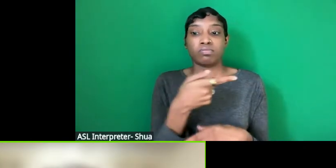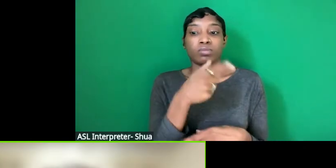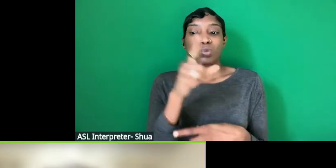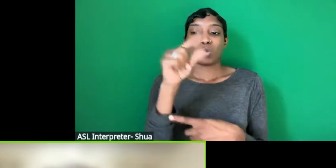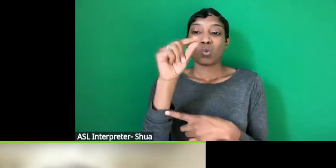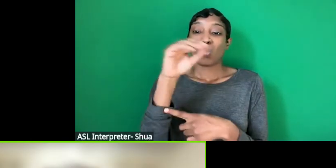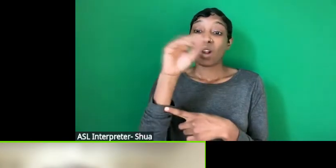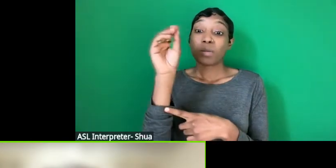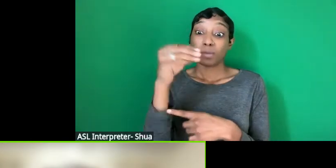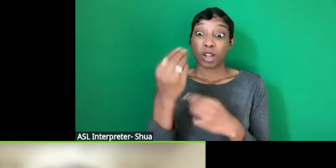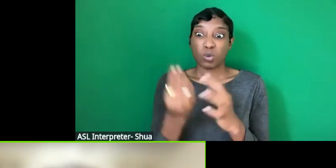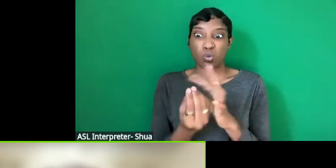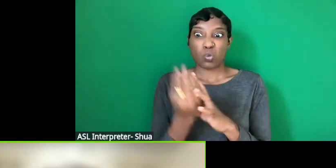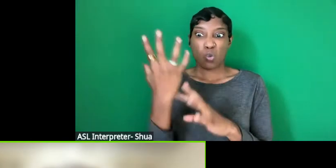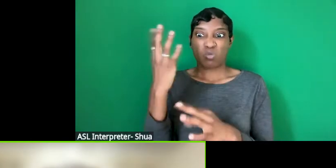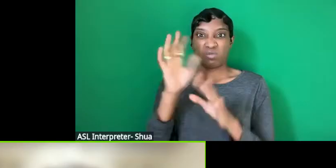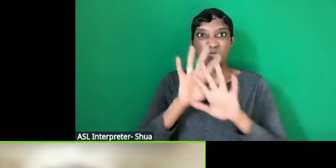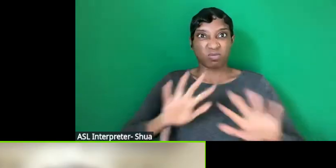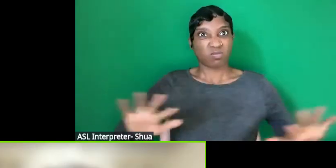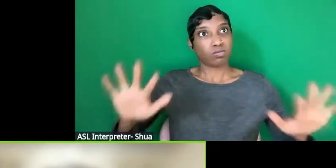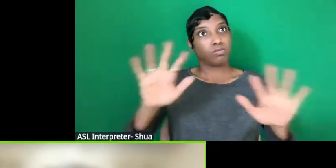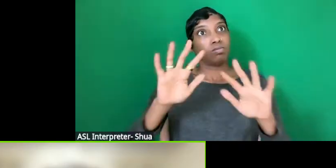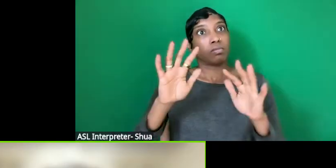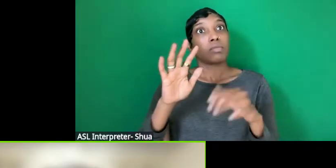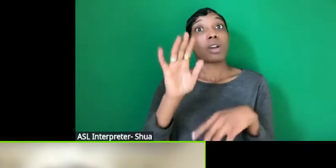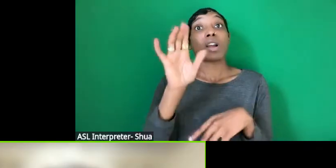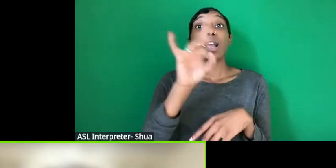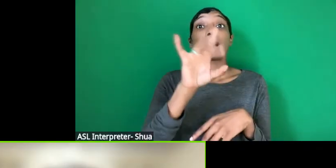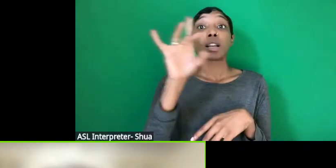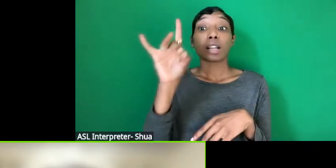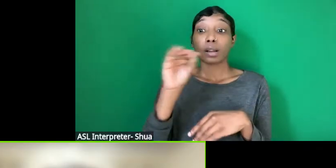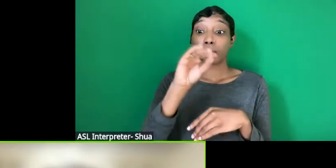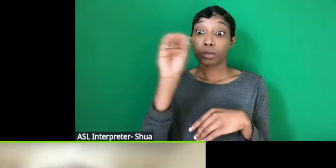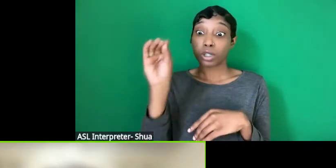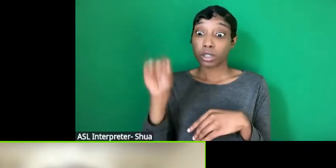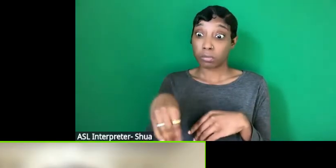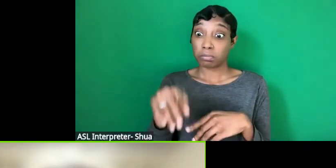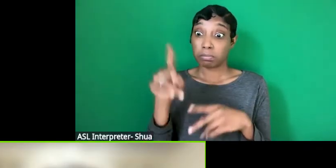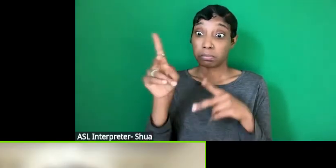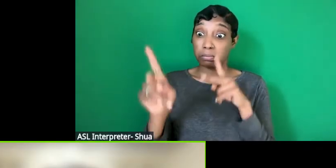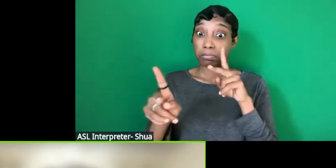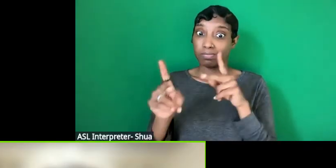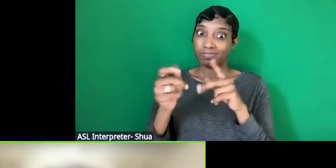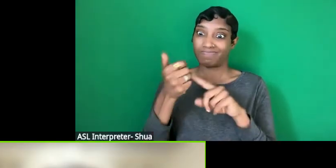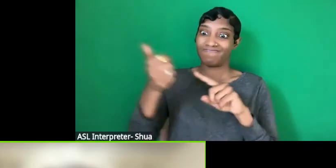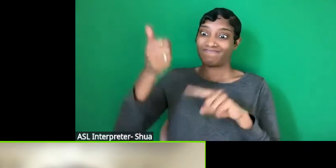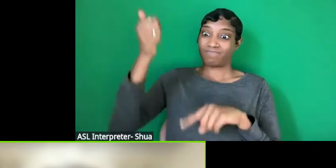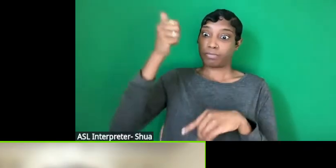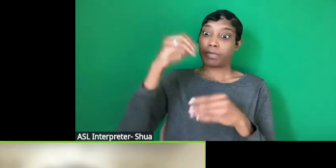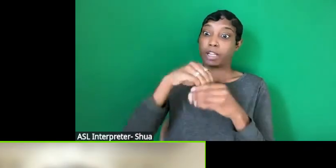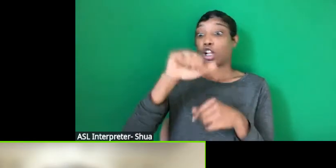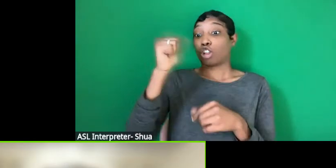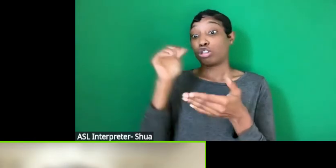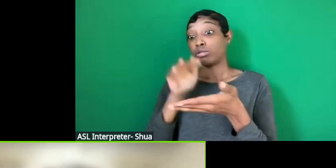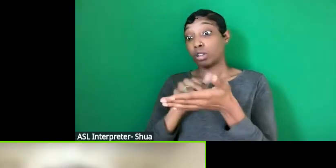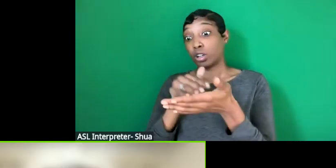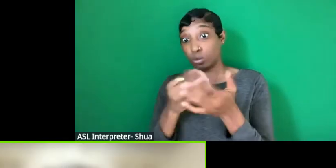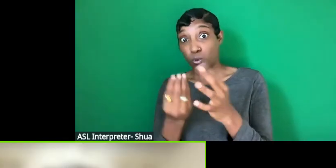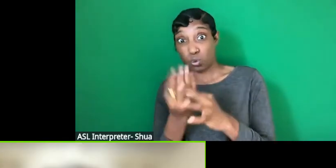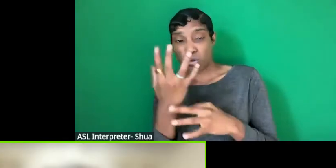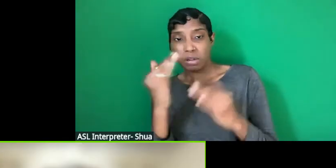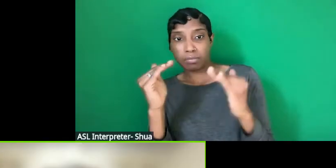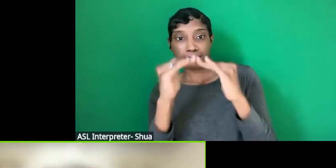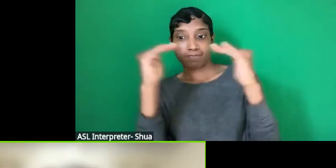achievement tests. Additionally, 88% of executives in another study said growth mindset